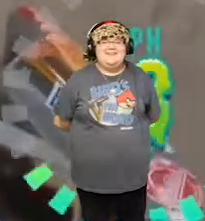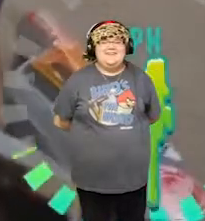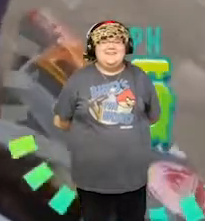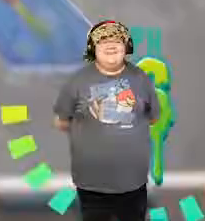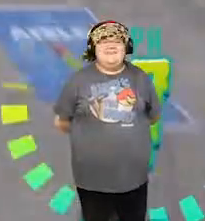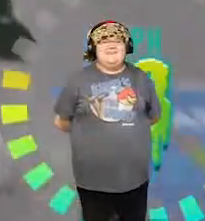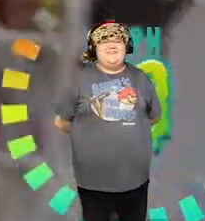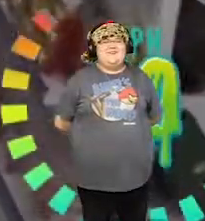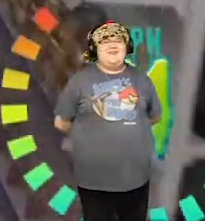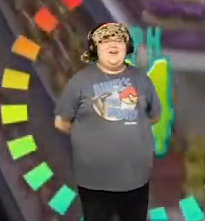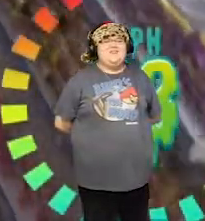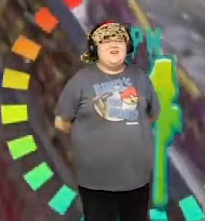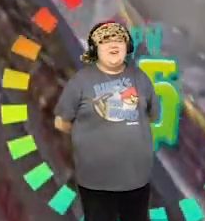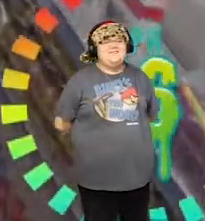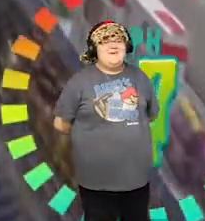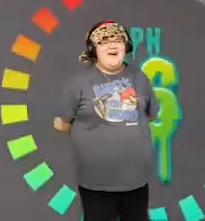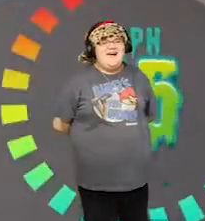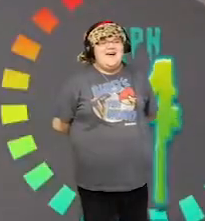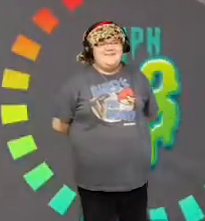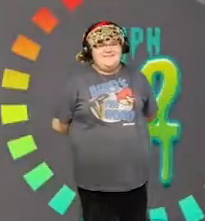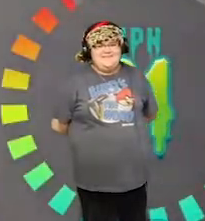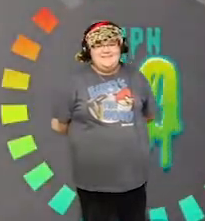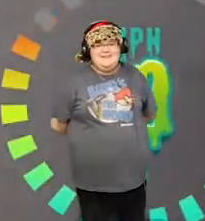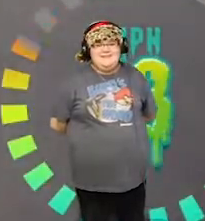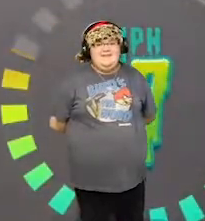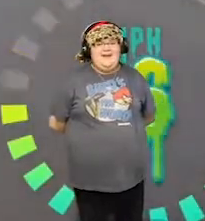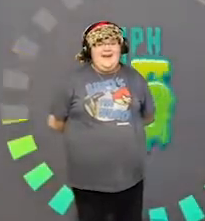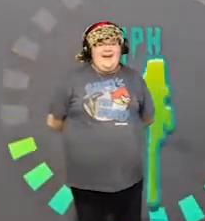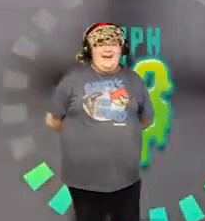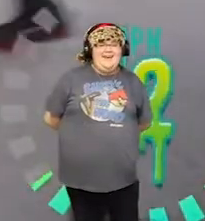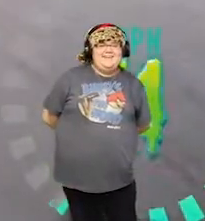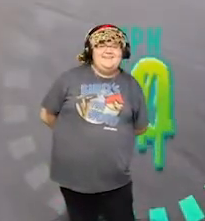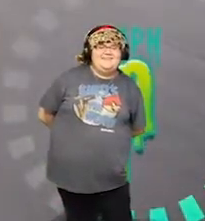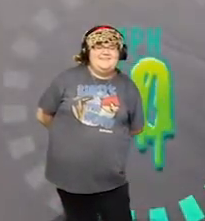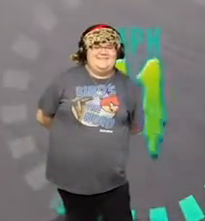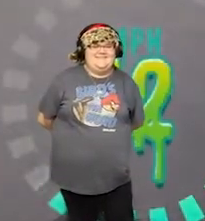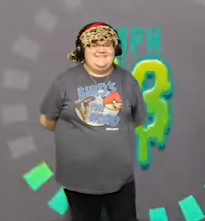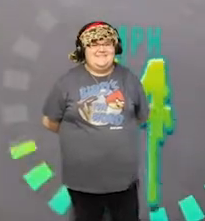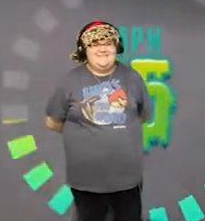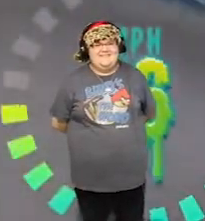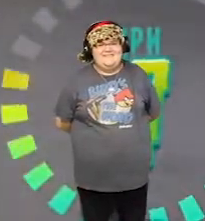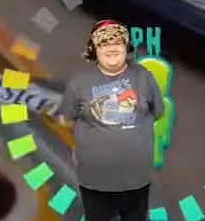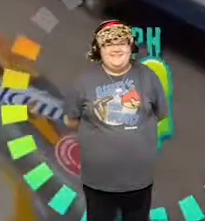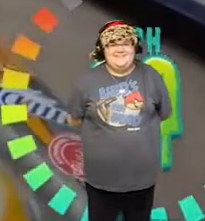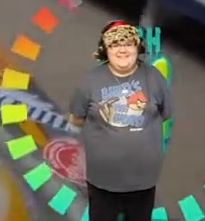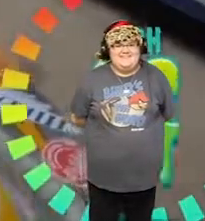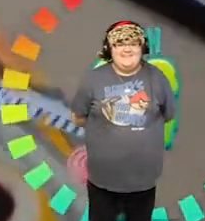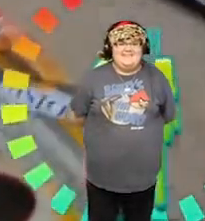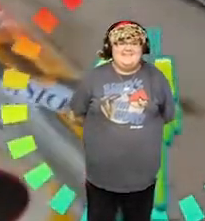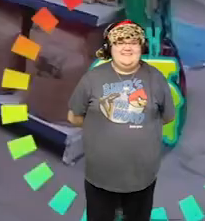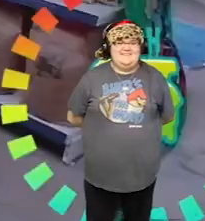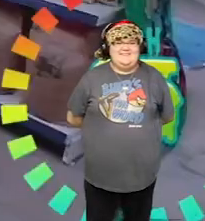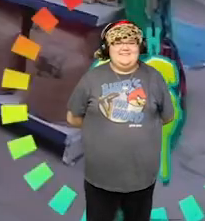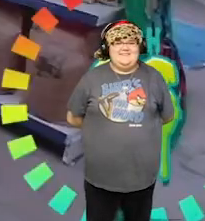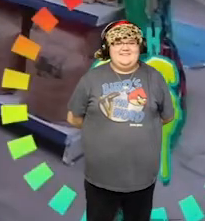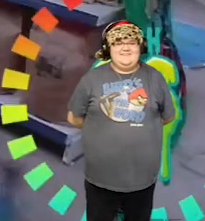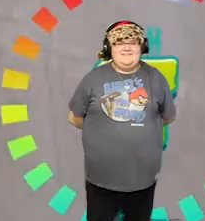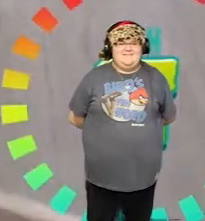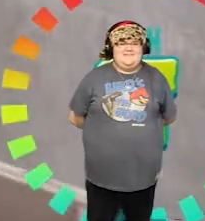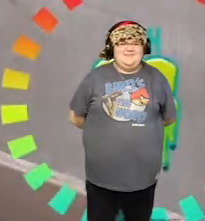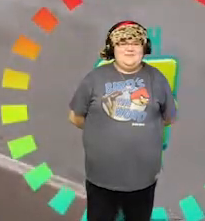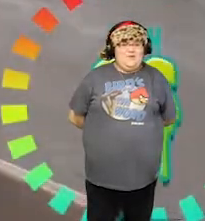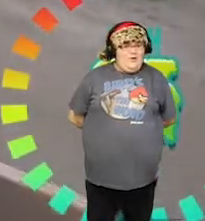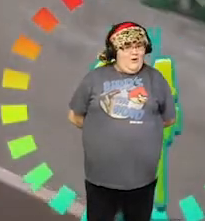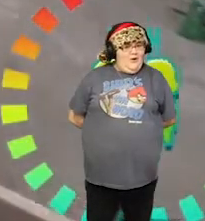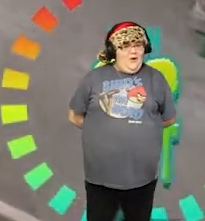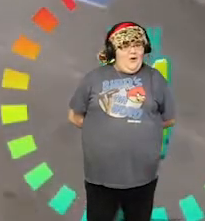Tokyo Drift. Inspired by Tokyo Drift. Vin Diesel, who the fuck's that? Bro, I saw your wrist action then, you know. Look at this. Dangerous. Check the next one.